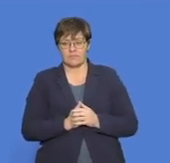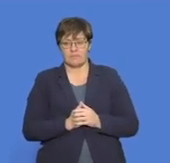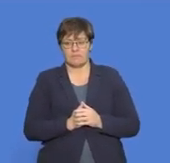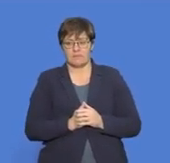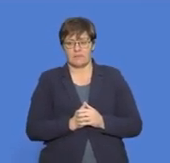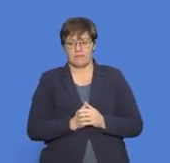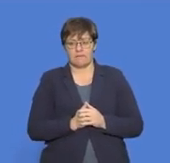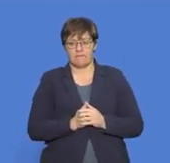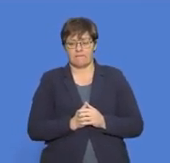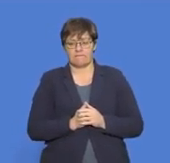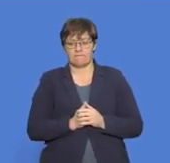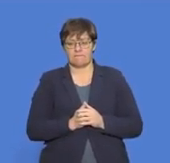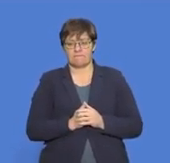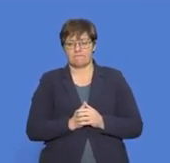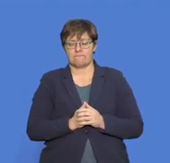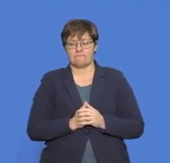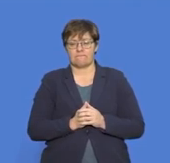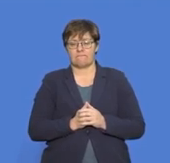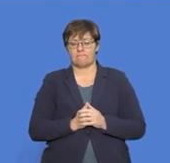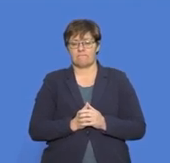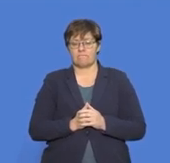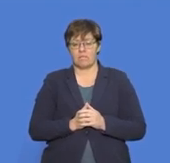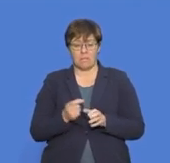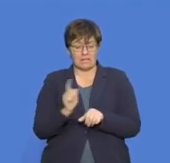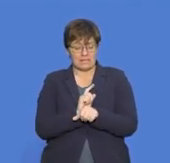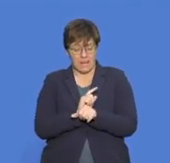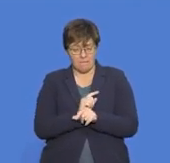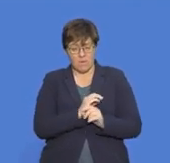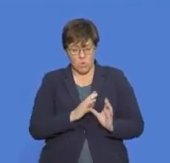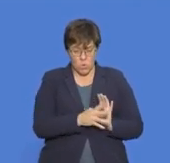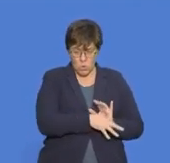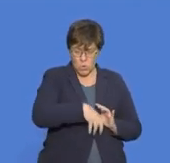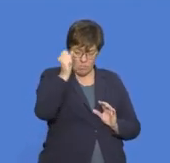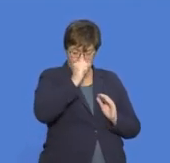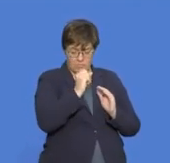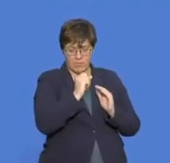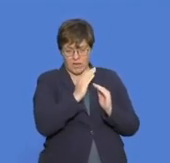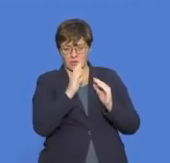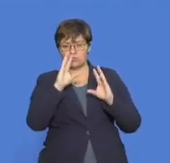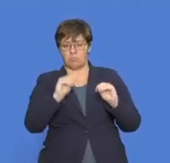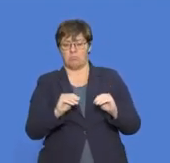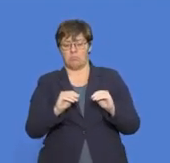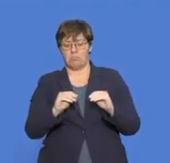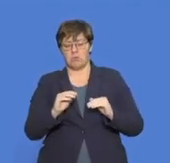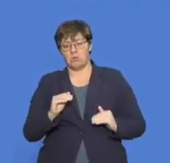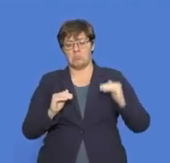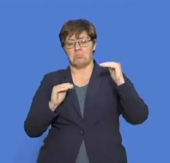Oops. But after a while, that increase